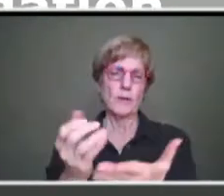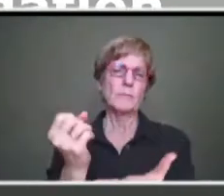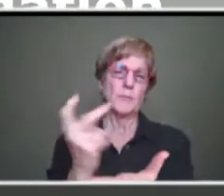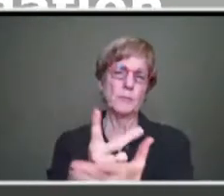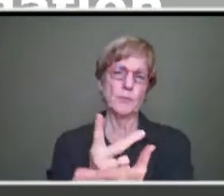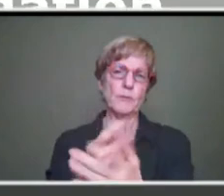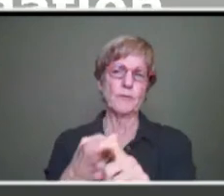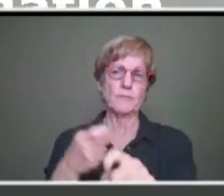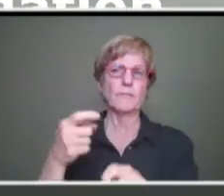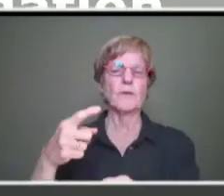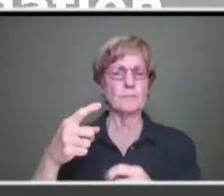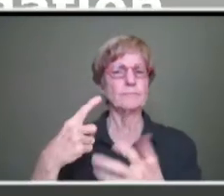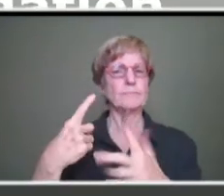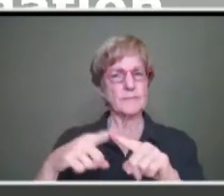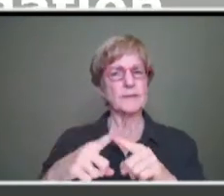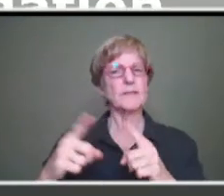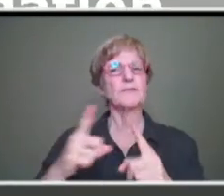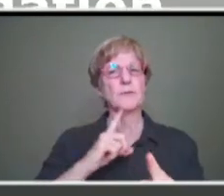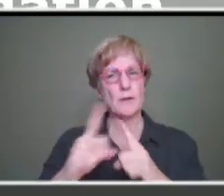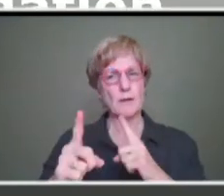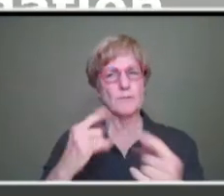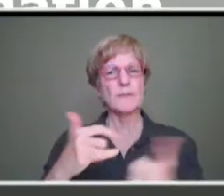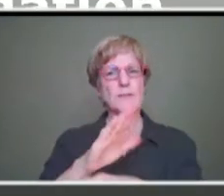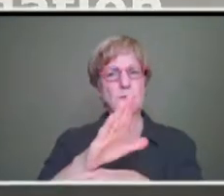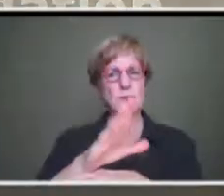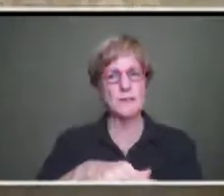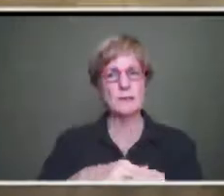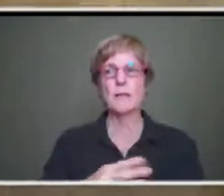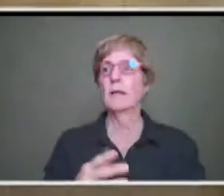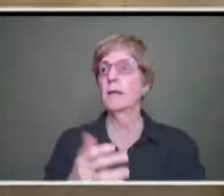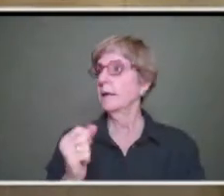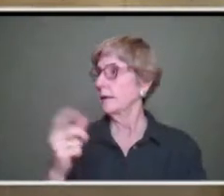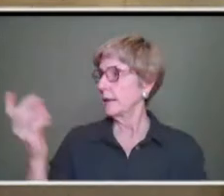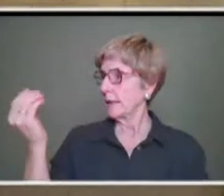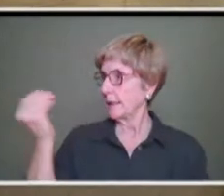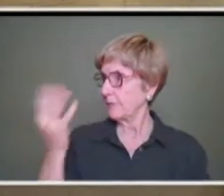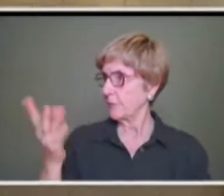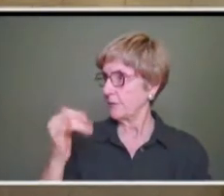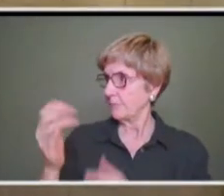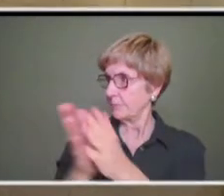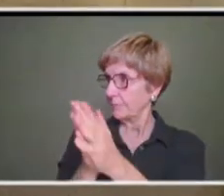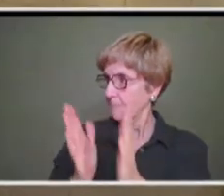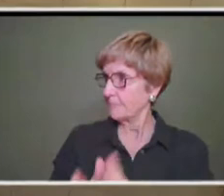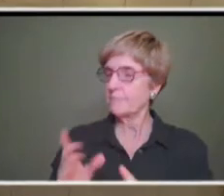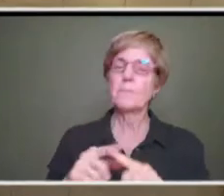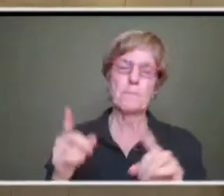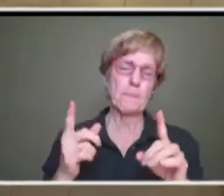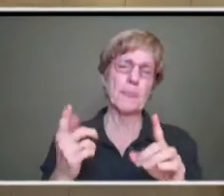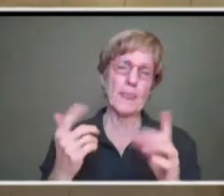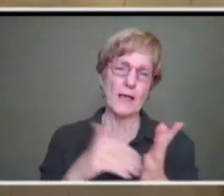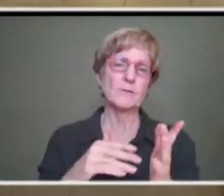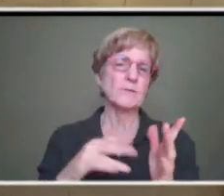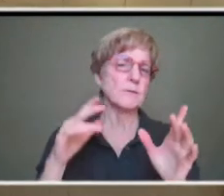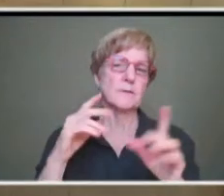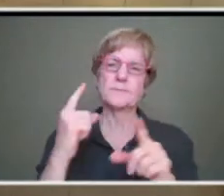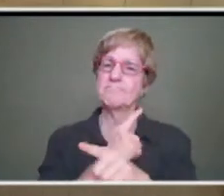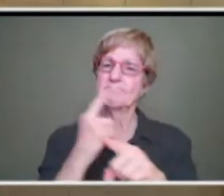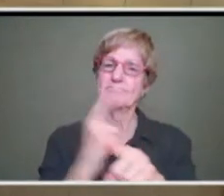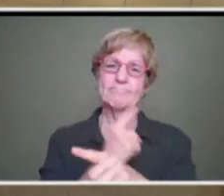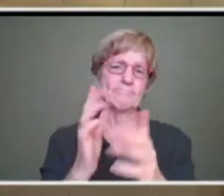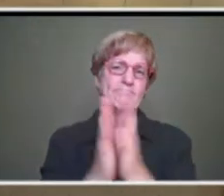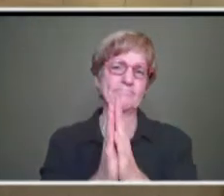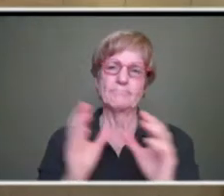those conversations I'll be happy to answer any questions following an information shared by the petitioner but it is again a conventional petition no